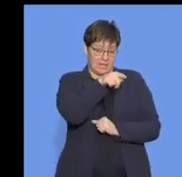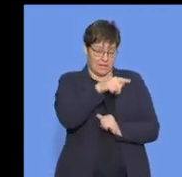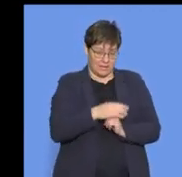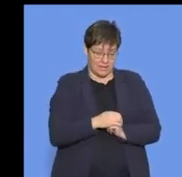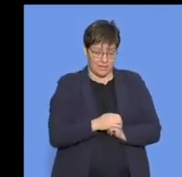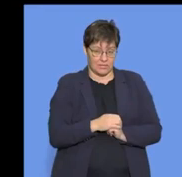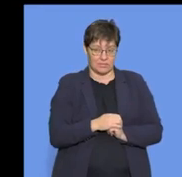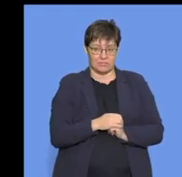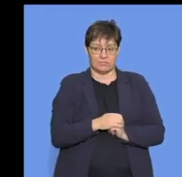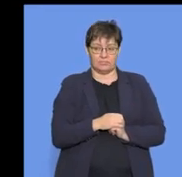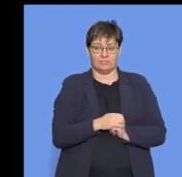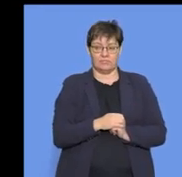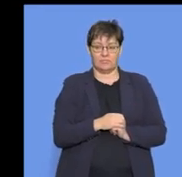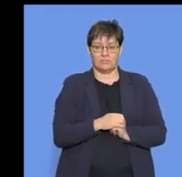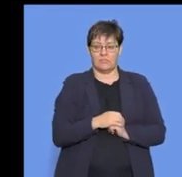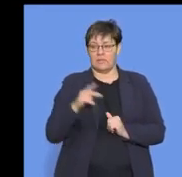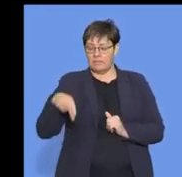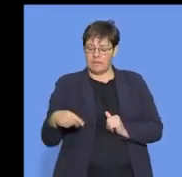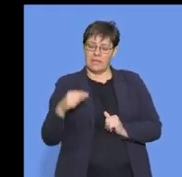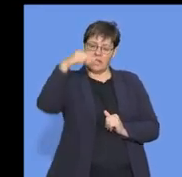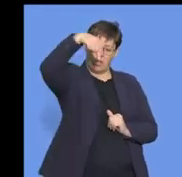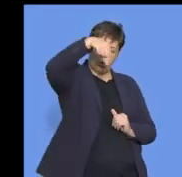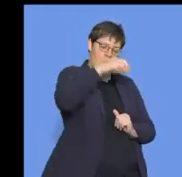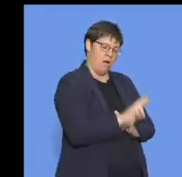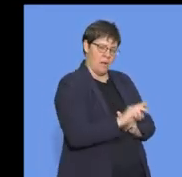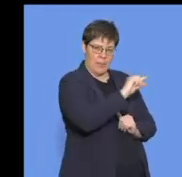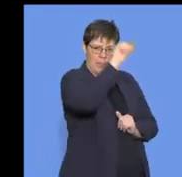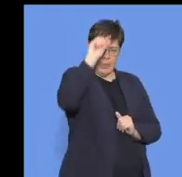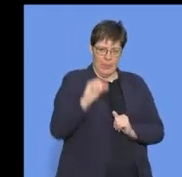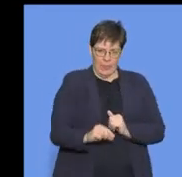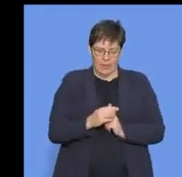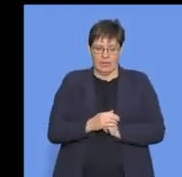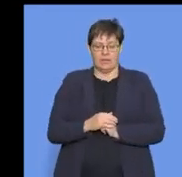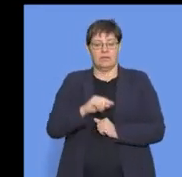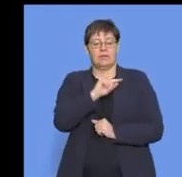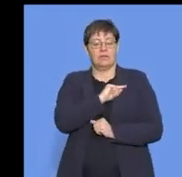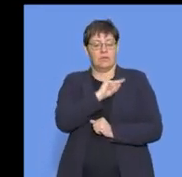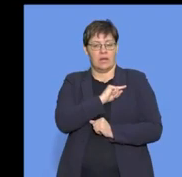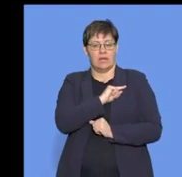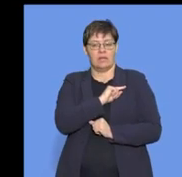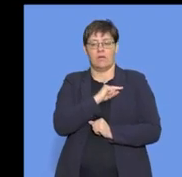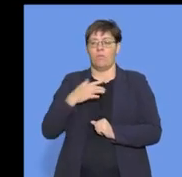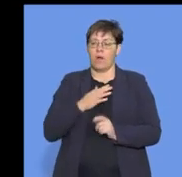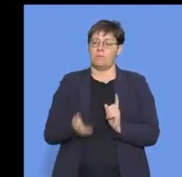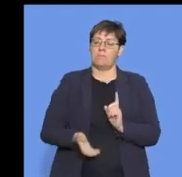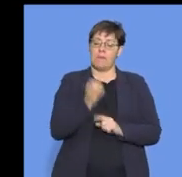angle P. And again, remember that's P, that's little q, and that's r. So because